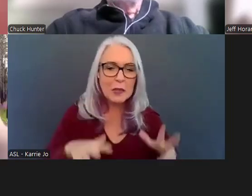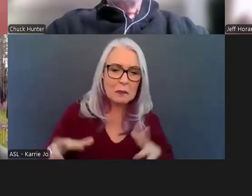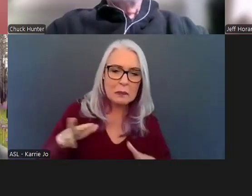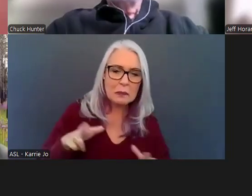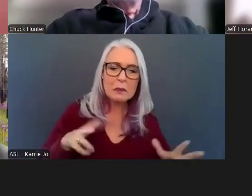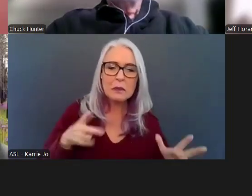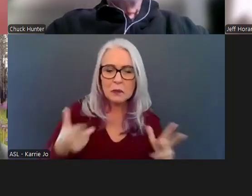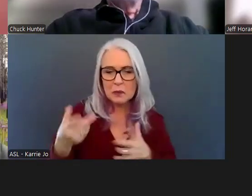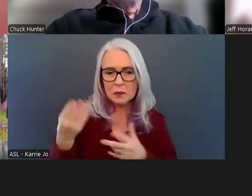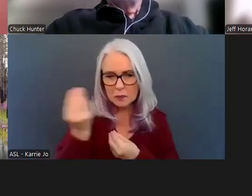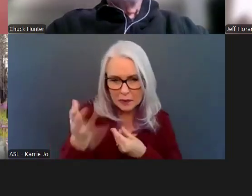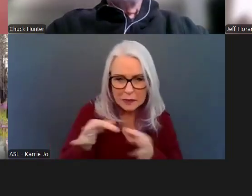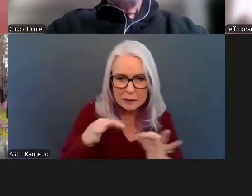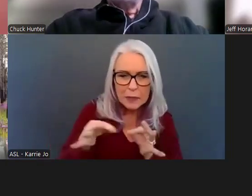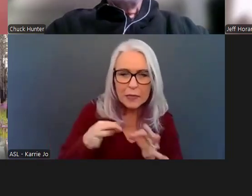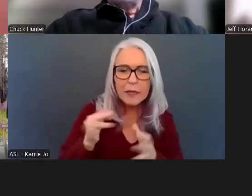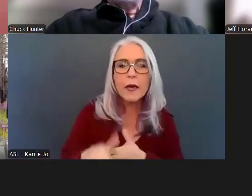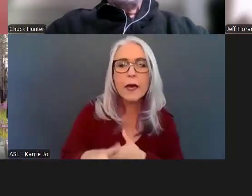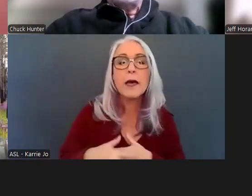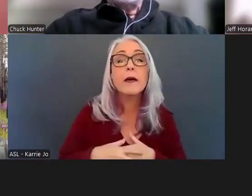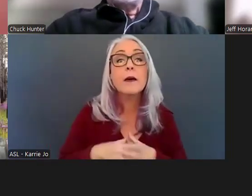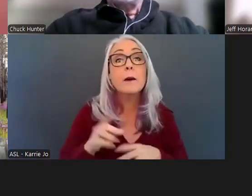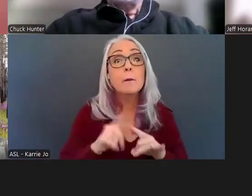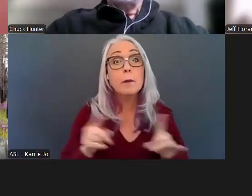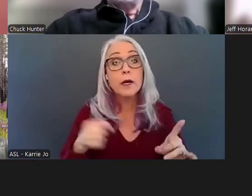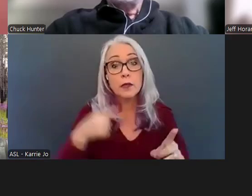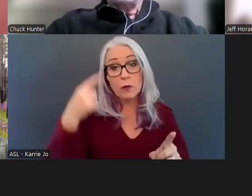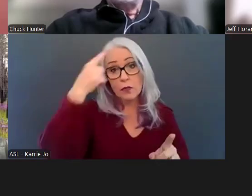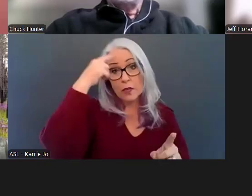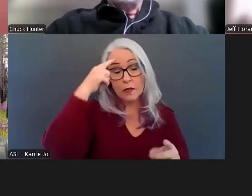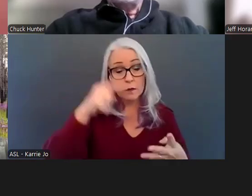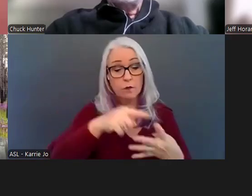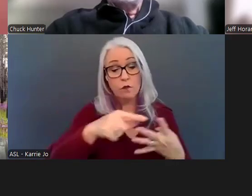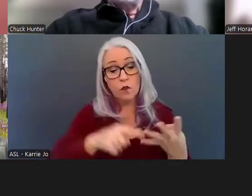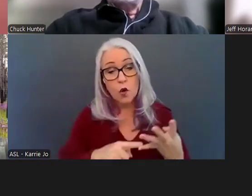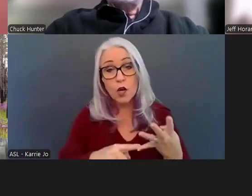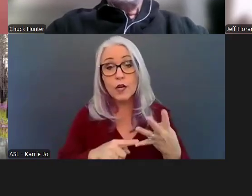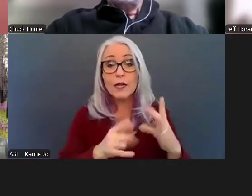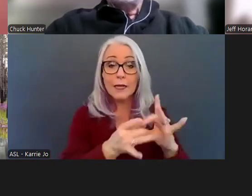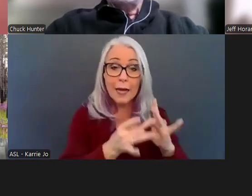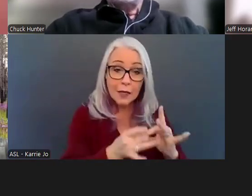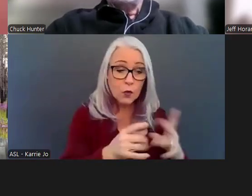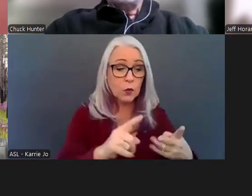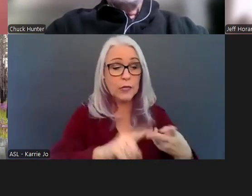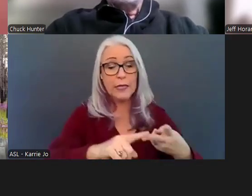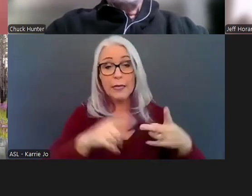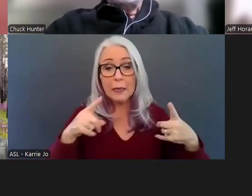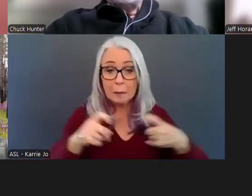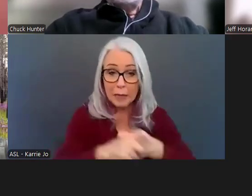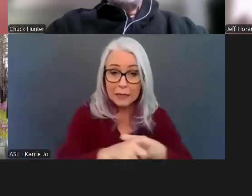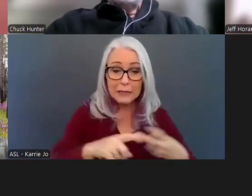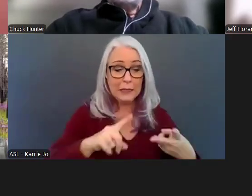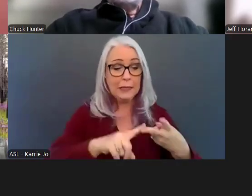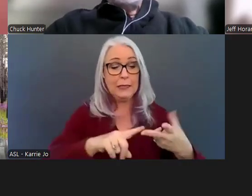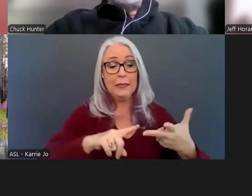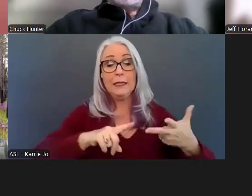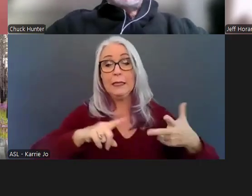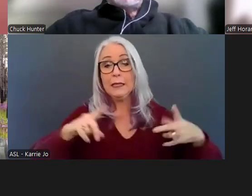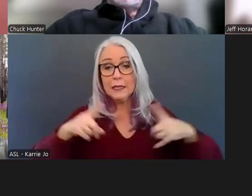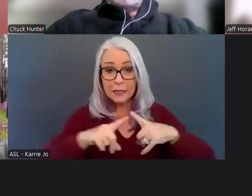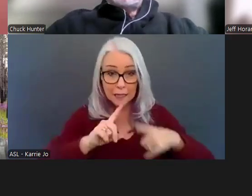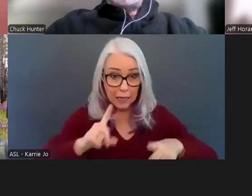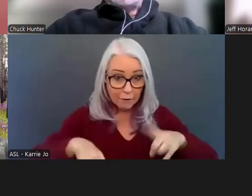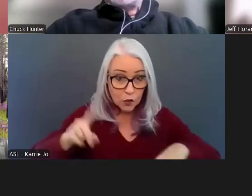was asking that question. But I mean, we think of, kind of four principles, continuity, complexity, diversity, timing,